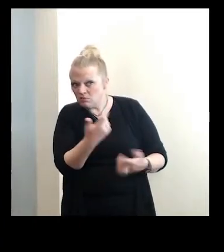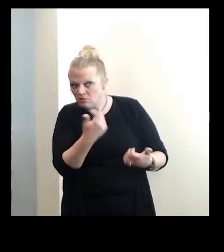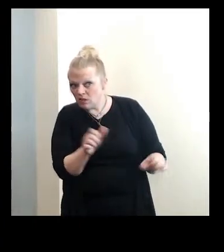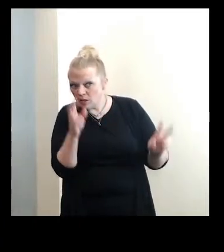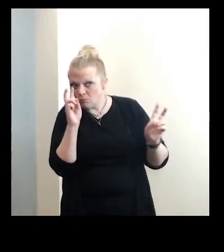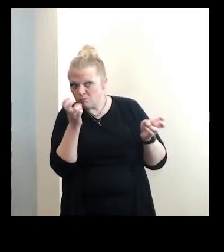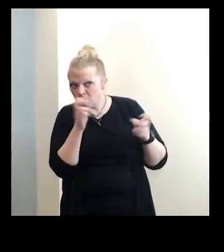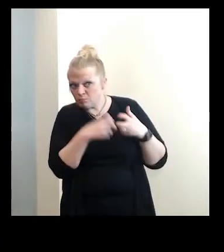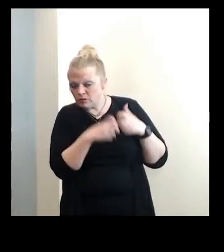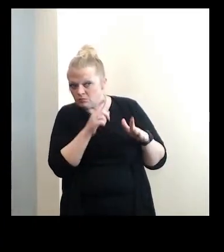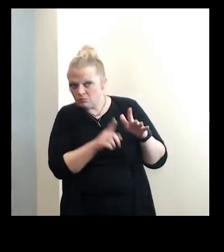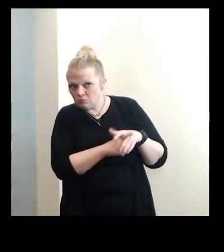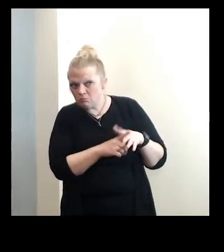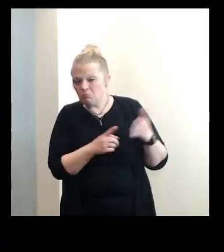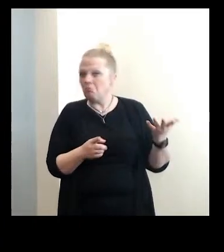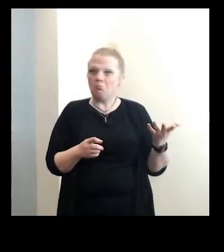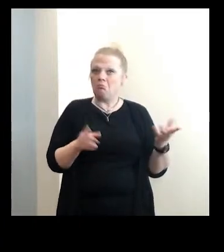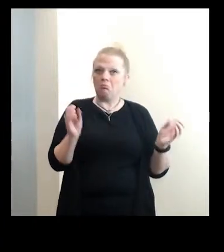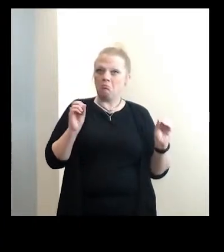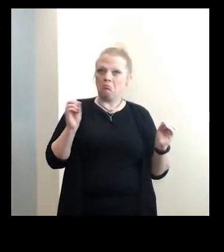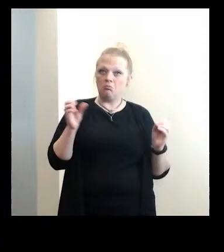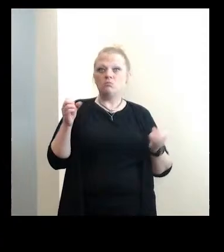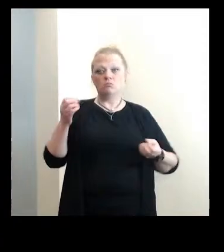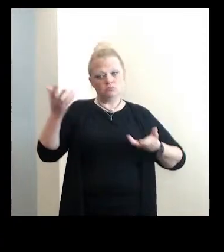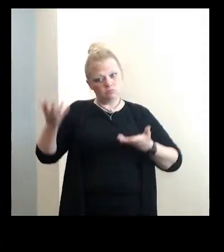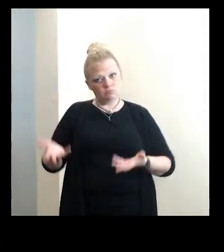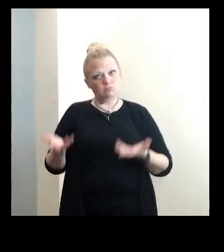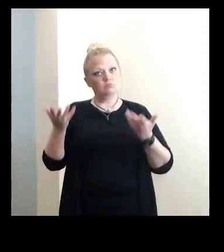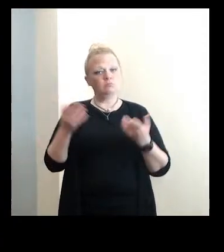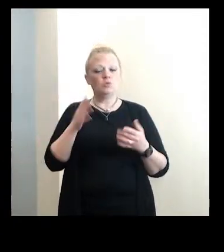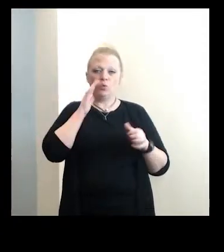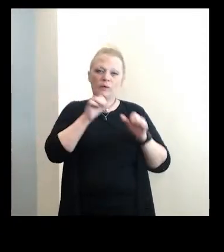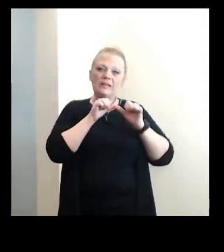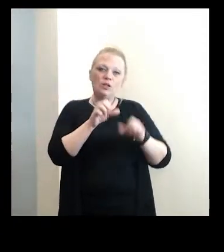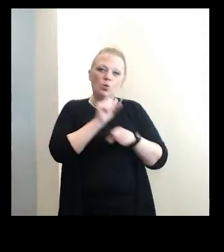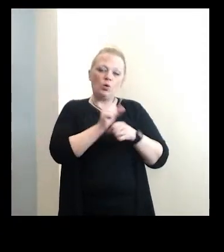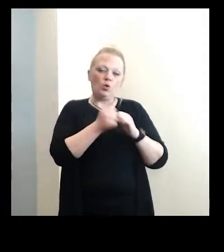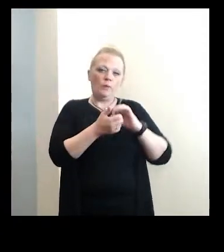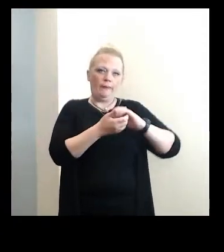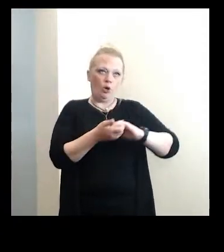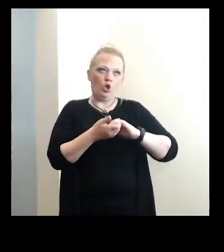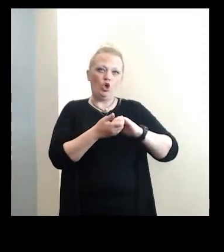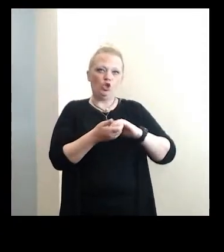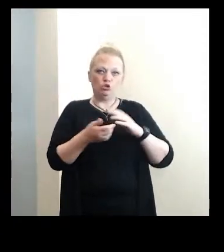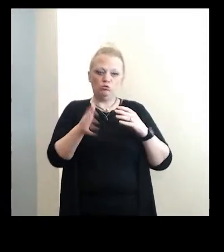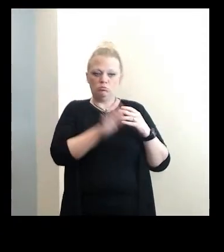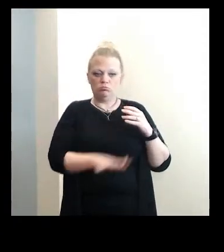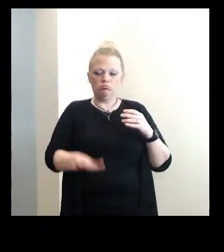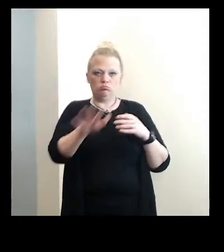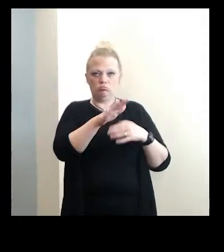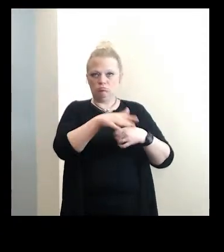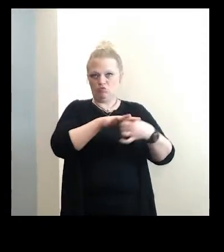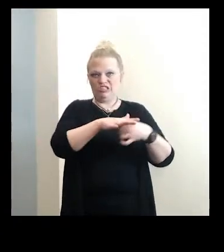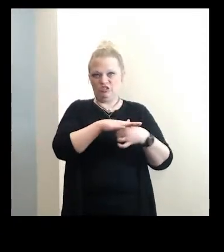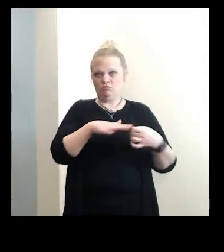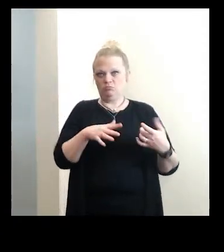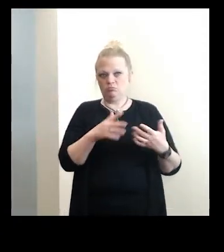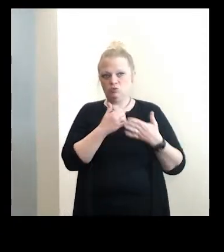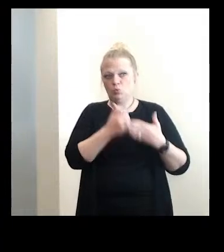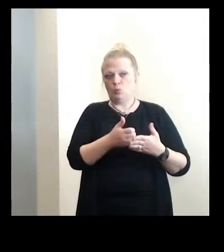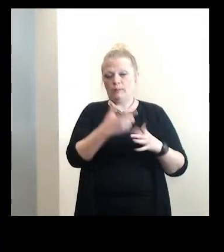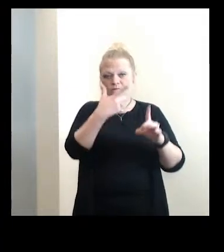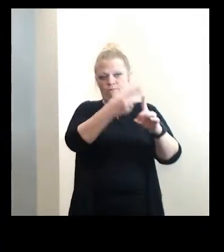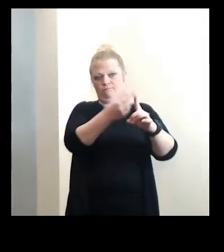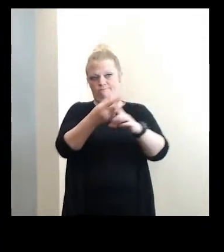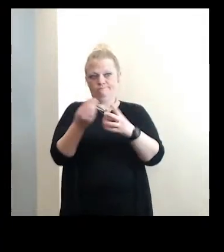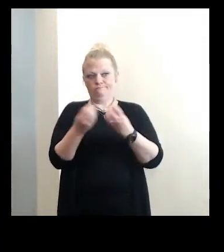issues. Well, they hadn't. So we're going to continue to work with our partners across the spectrum of the region to help vaccinate